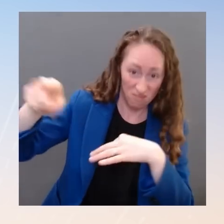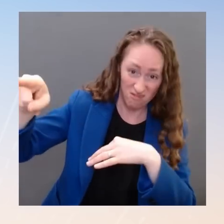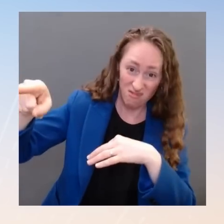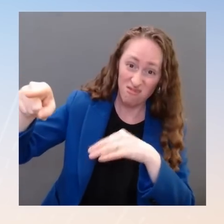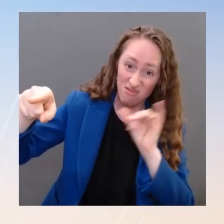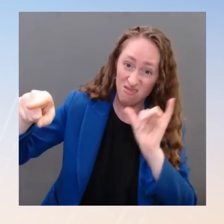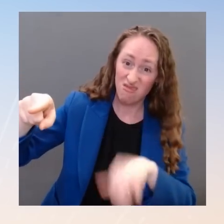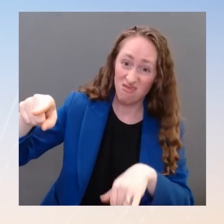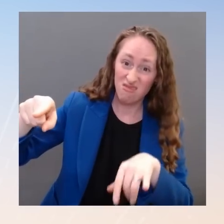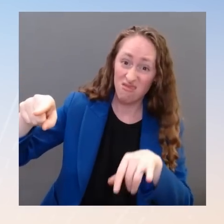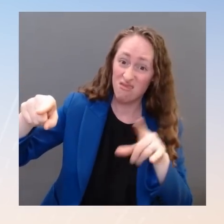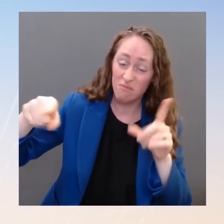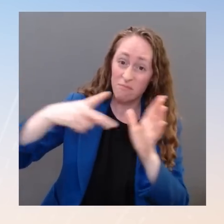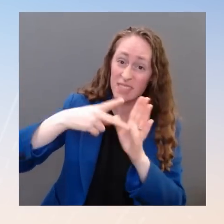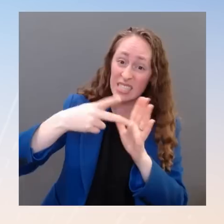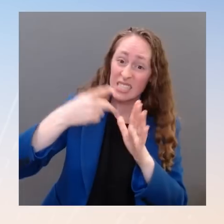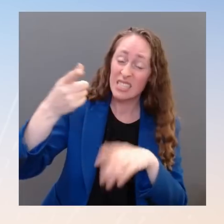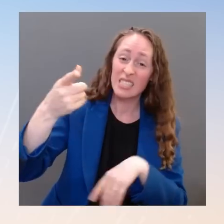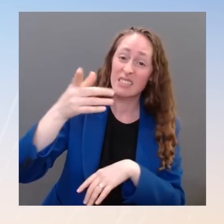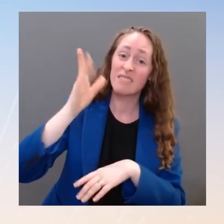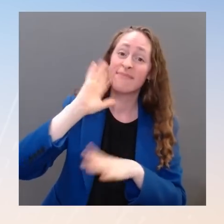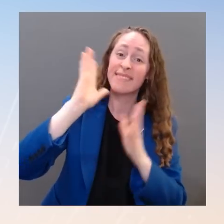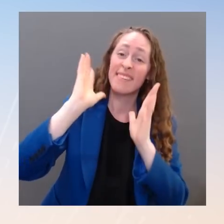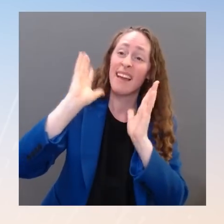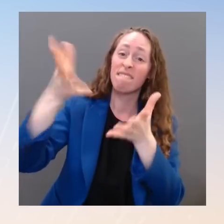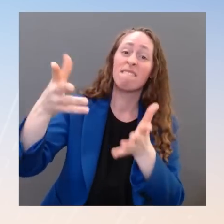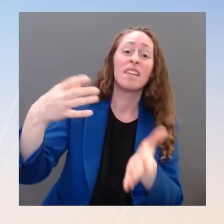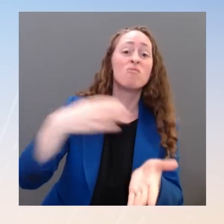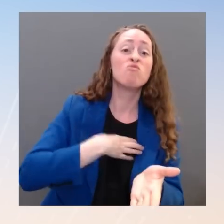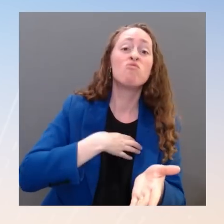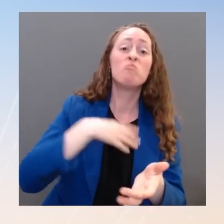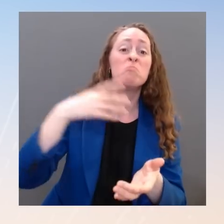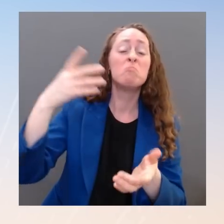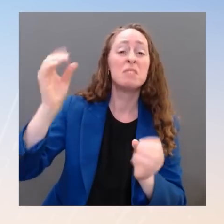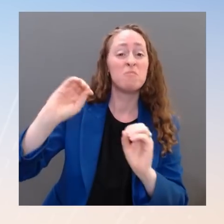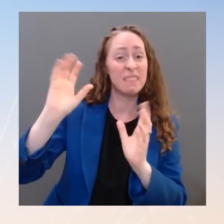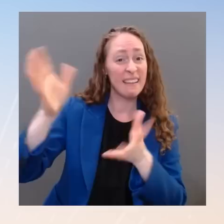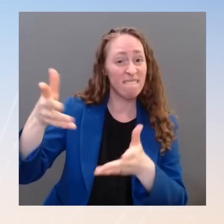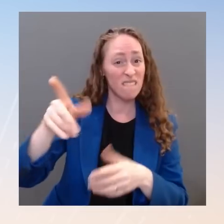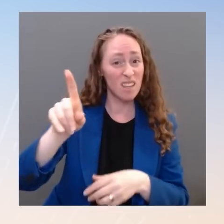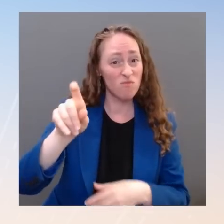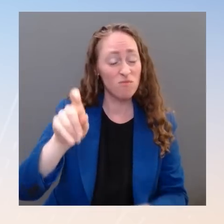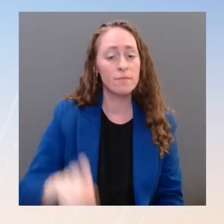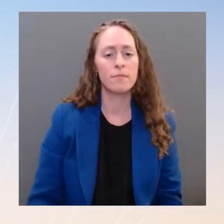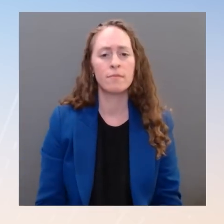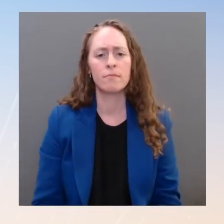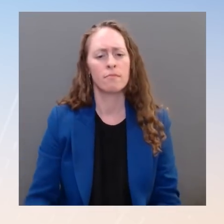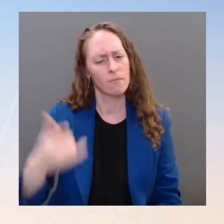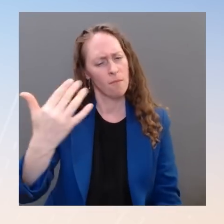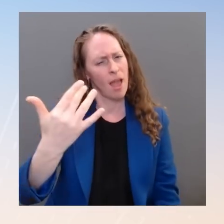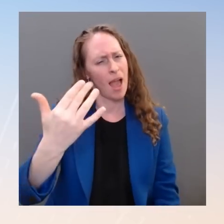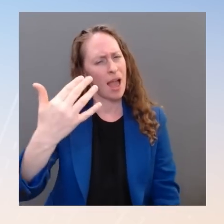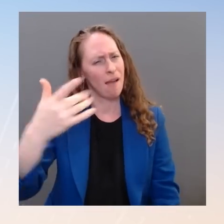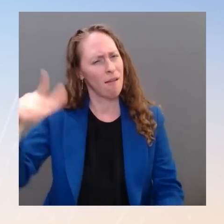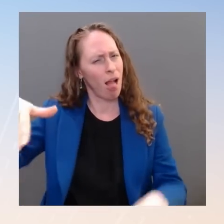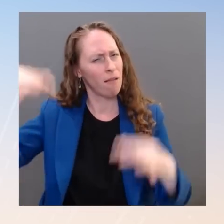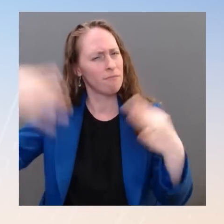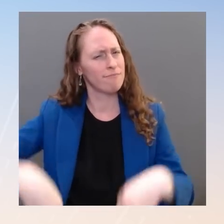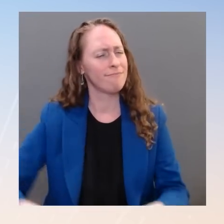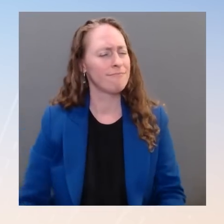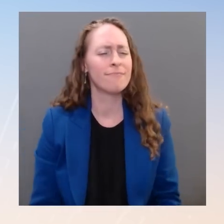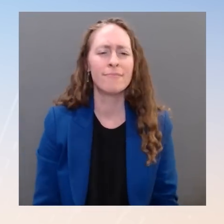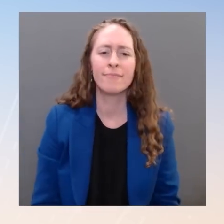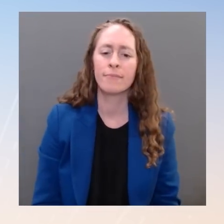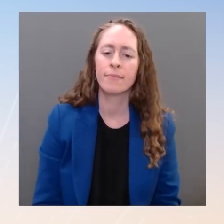haven't even done a formal ruling that they're considering at this point in time. But there's the temporary, the TRO. So